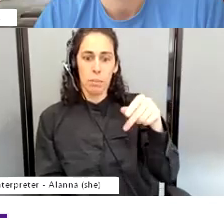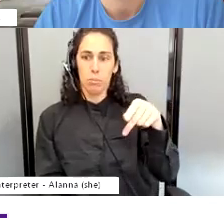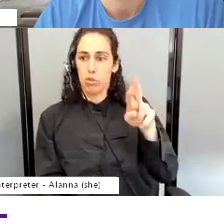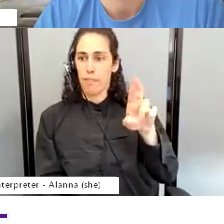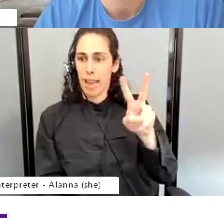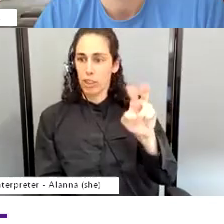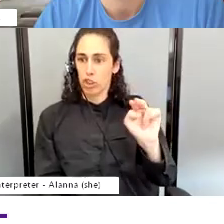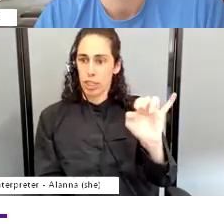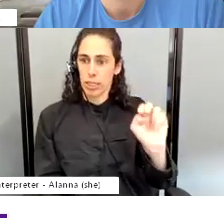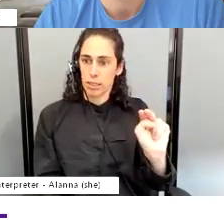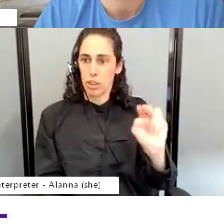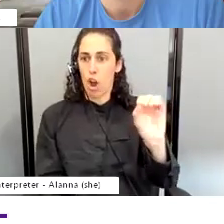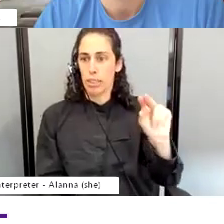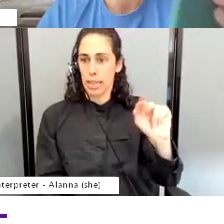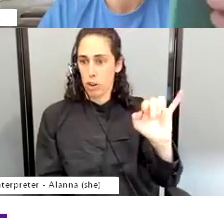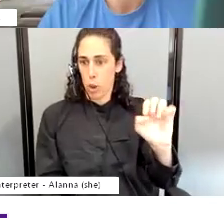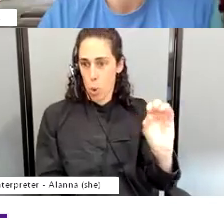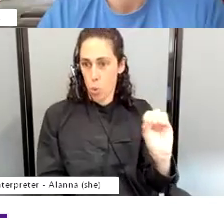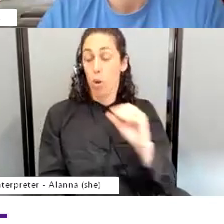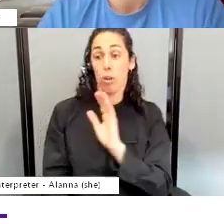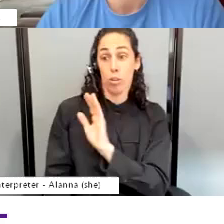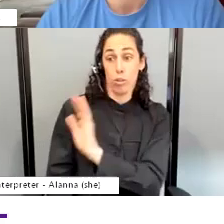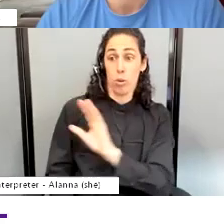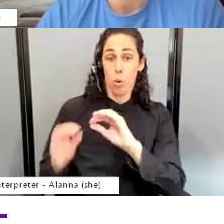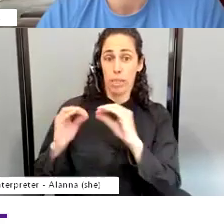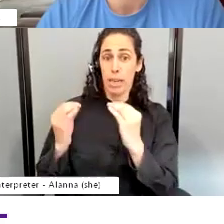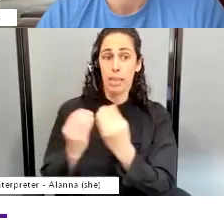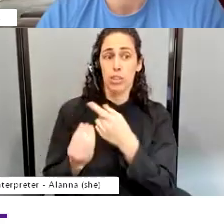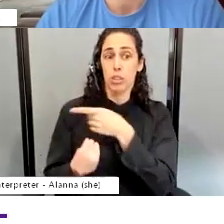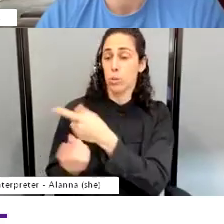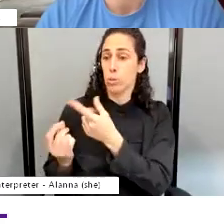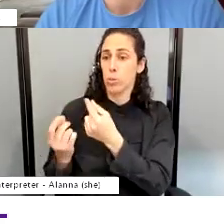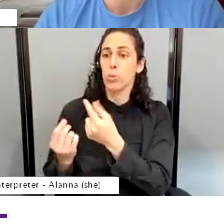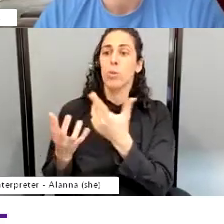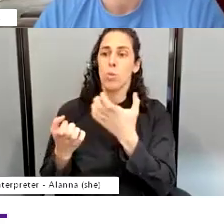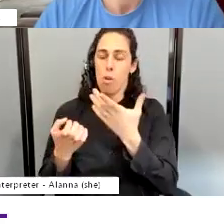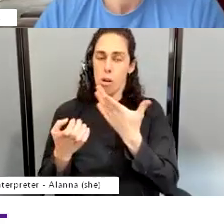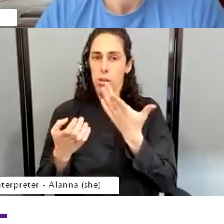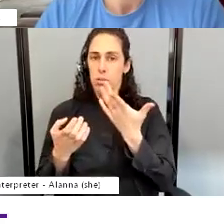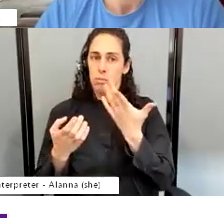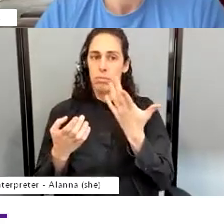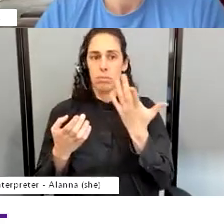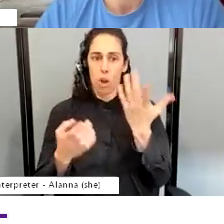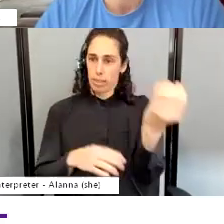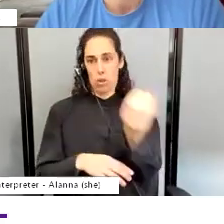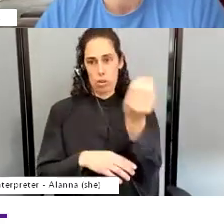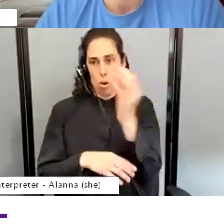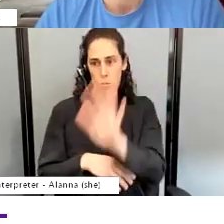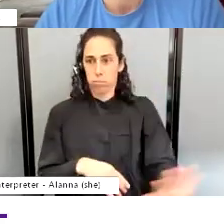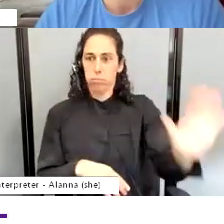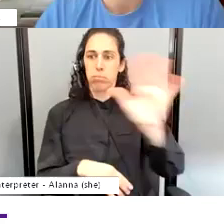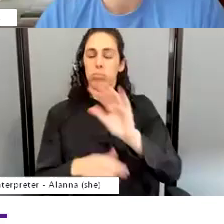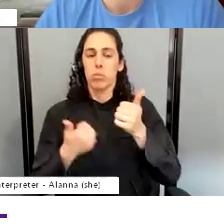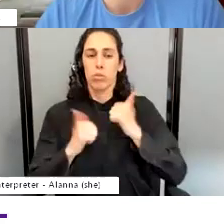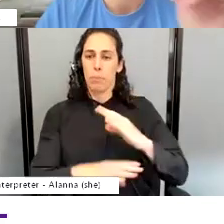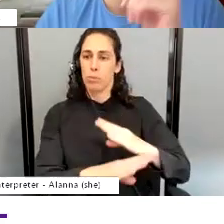is focused on implementing the Ontario strategy to combat elder abuse. And the mission and vision of